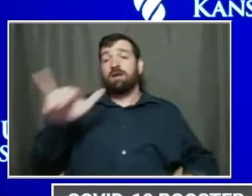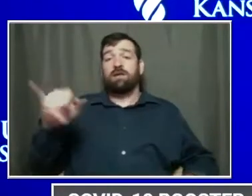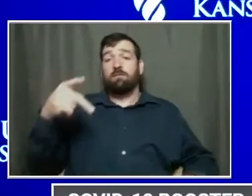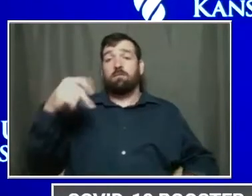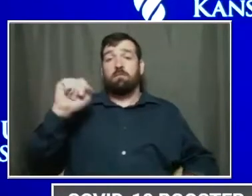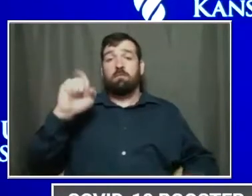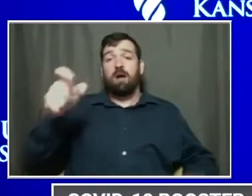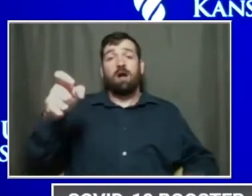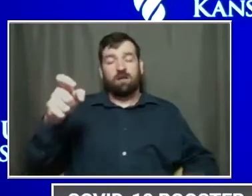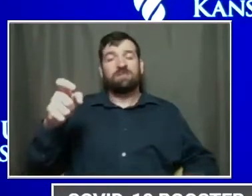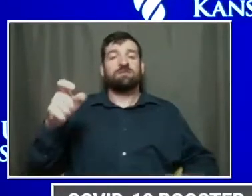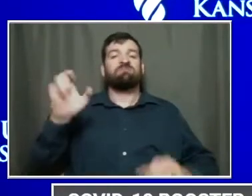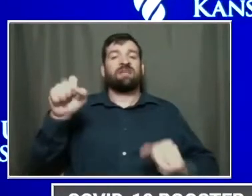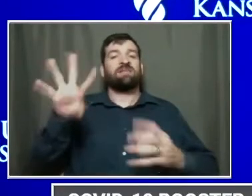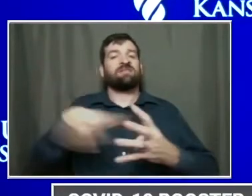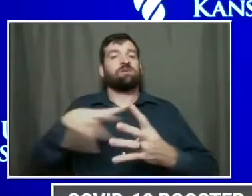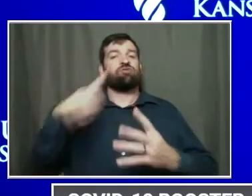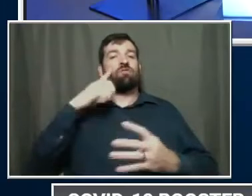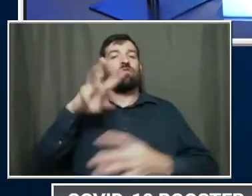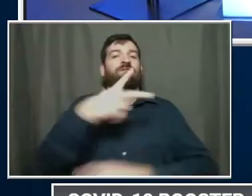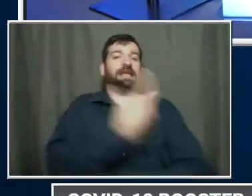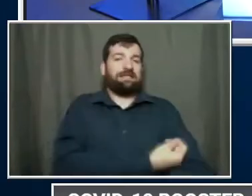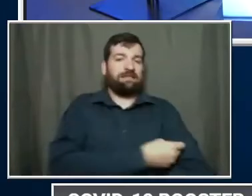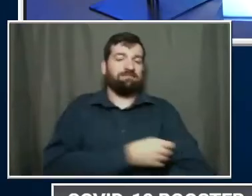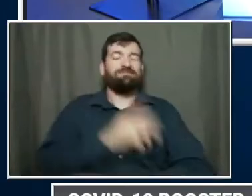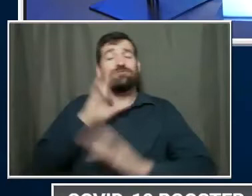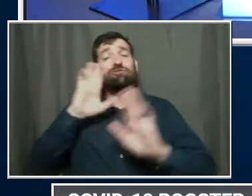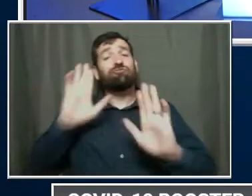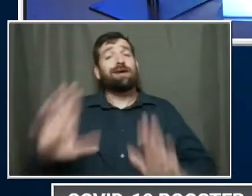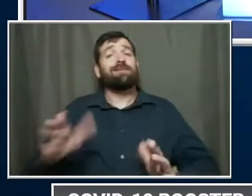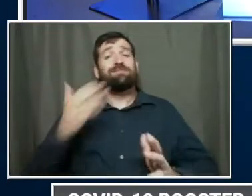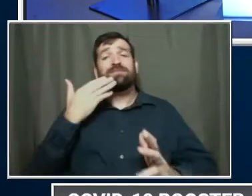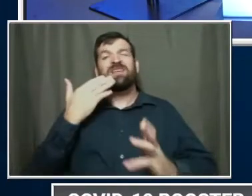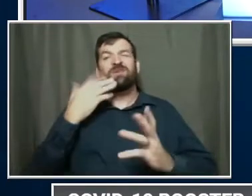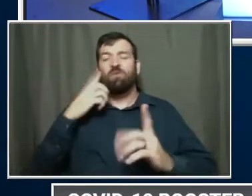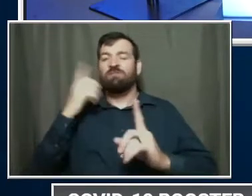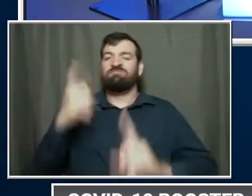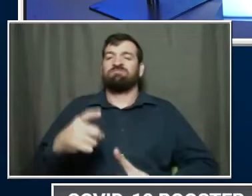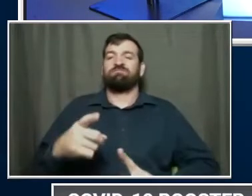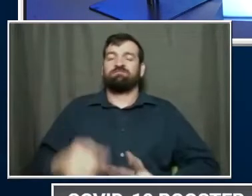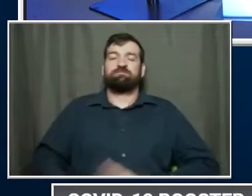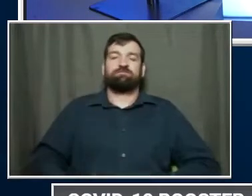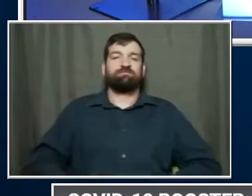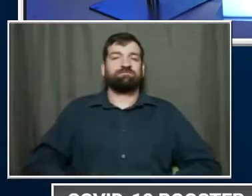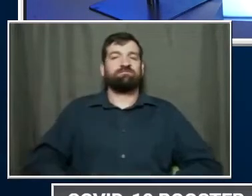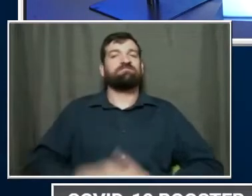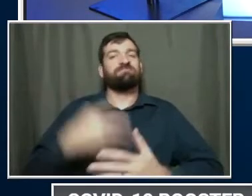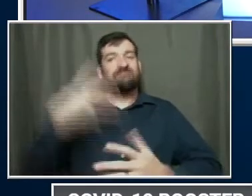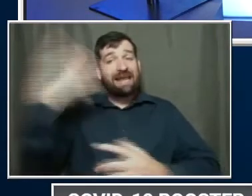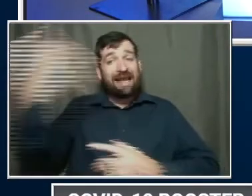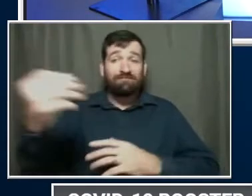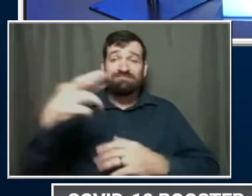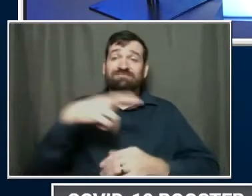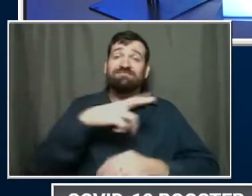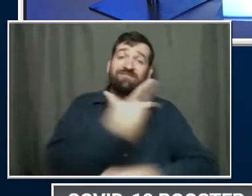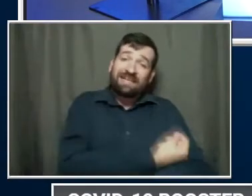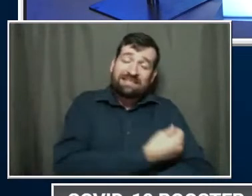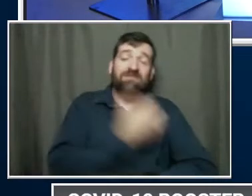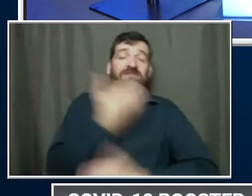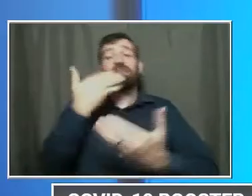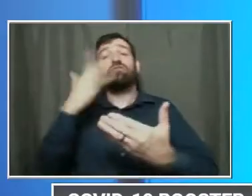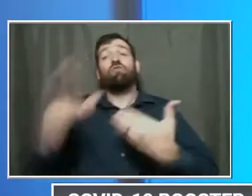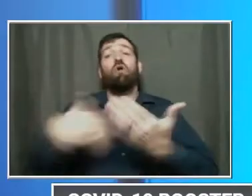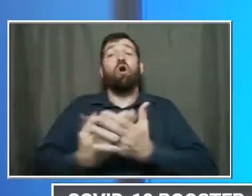and get you scheduled for a vaccine. Great. Thank you for nailing that point for sure. Get out there, get vaccinated. Thanks to all of our guests today.